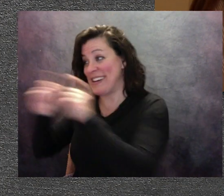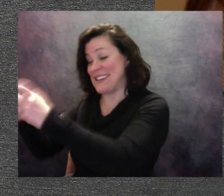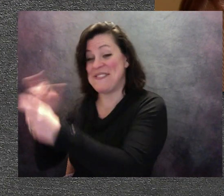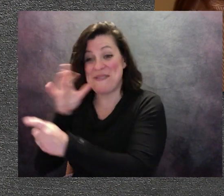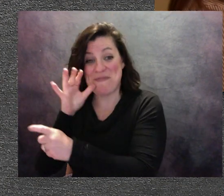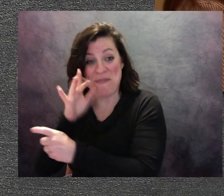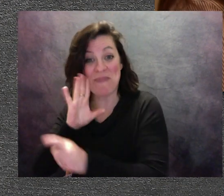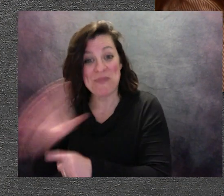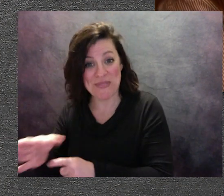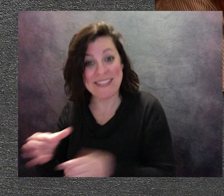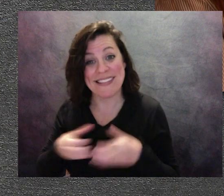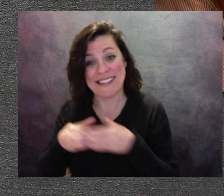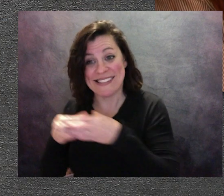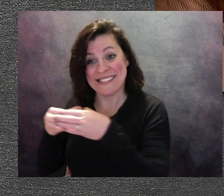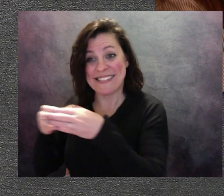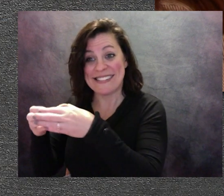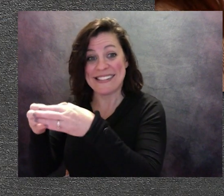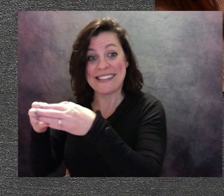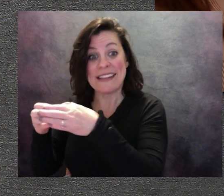mother.